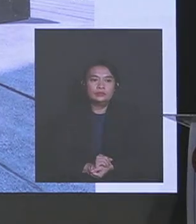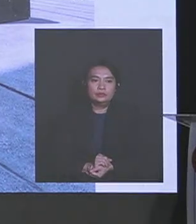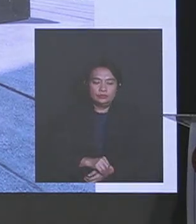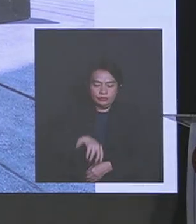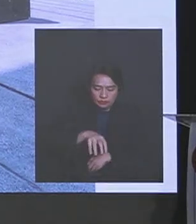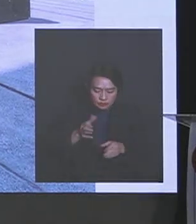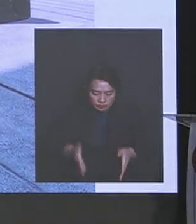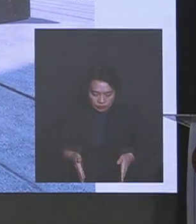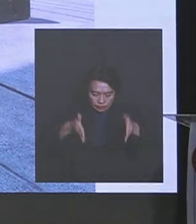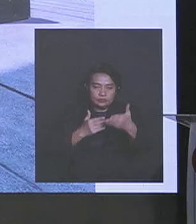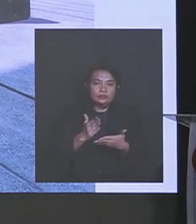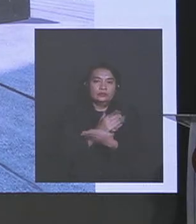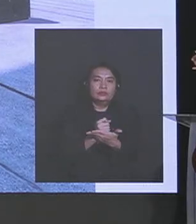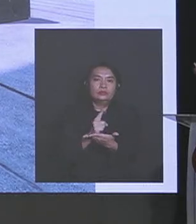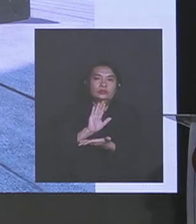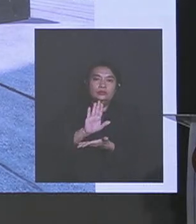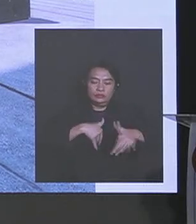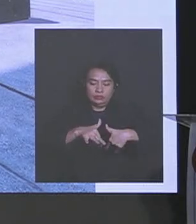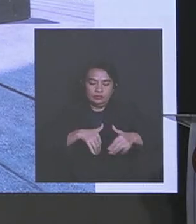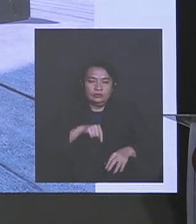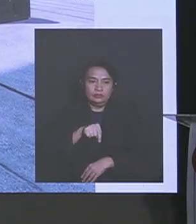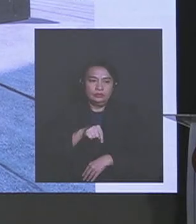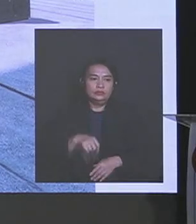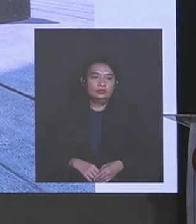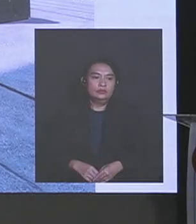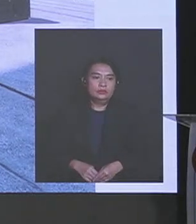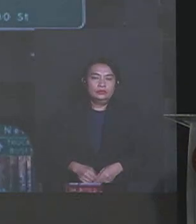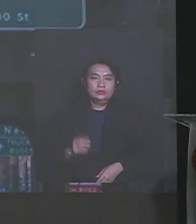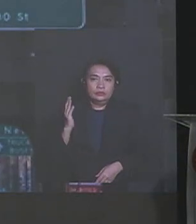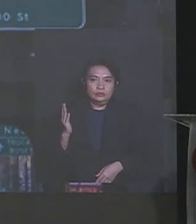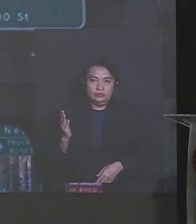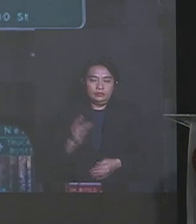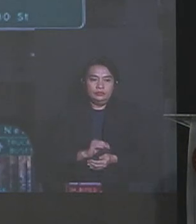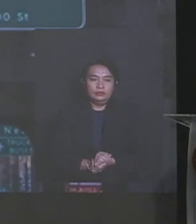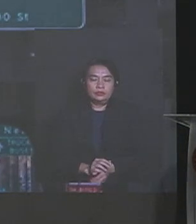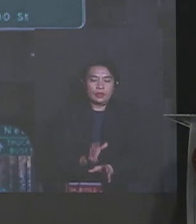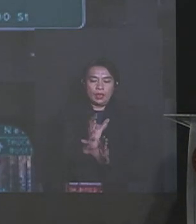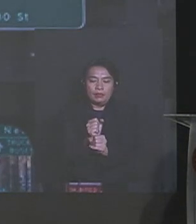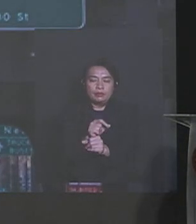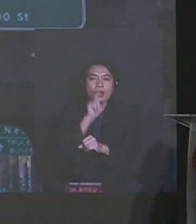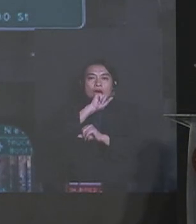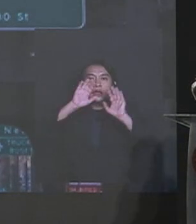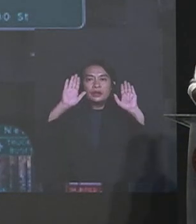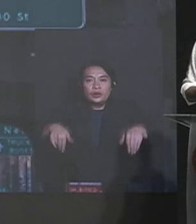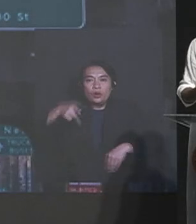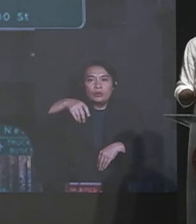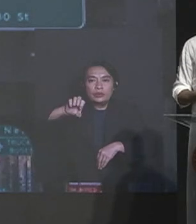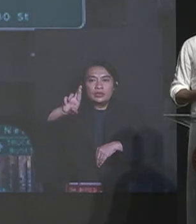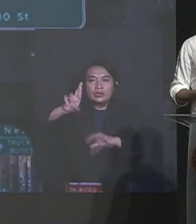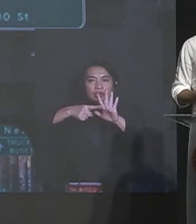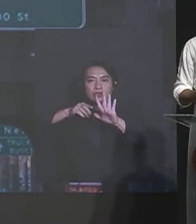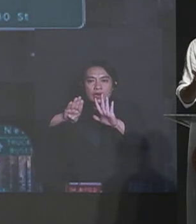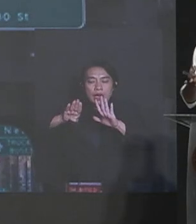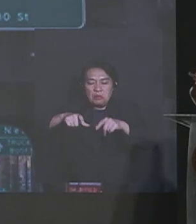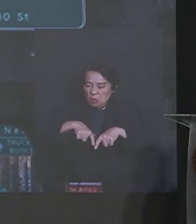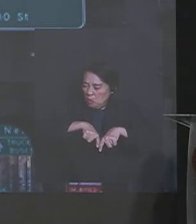they're the city's largest pigeon sculpture is going to be. But it creates this really